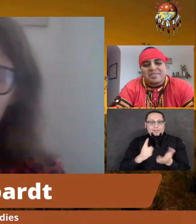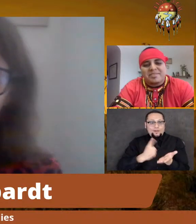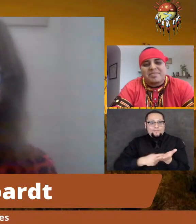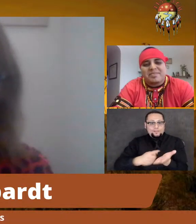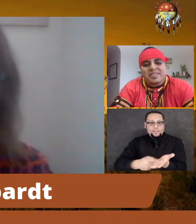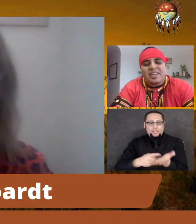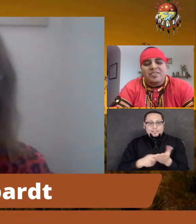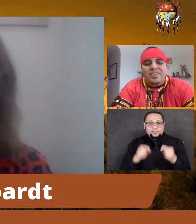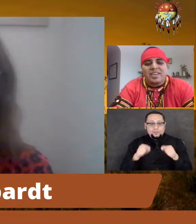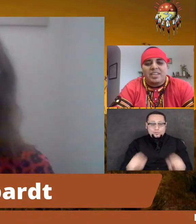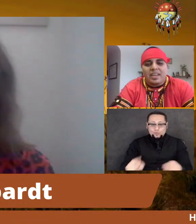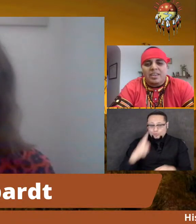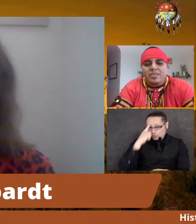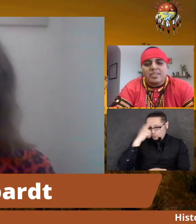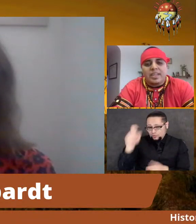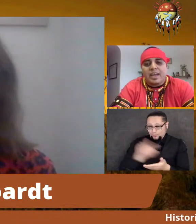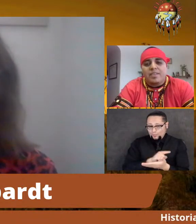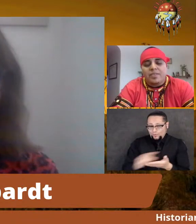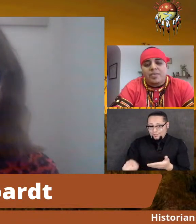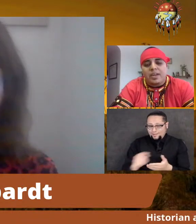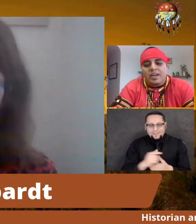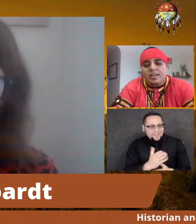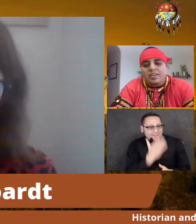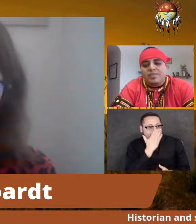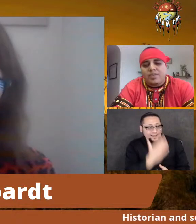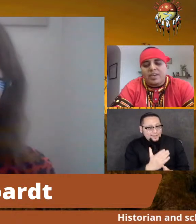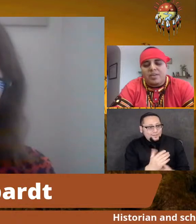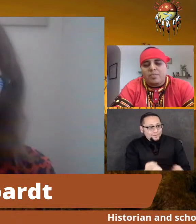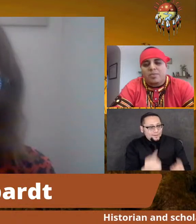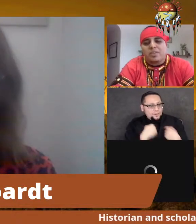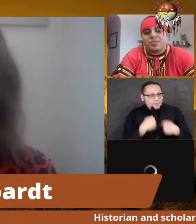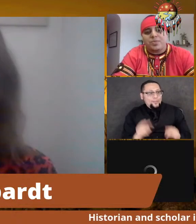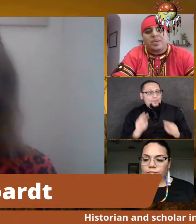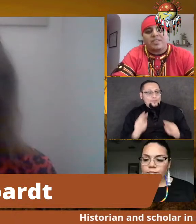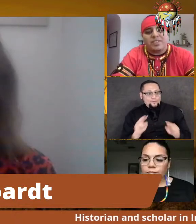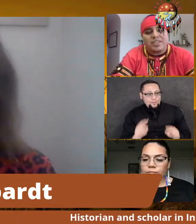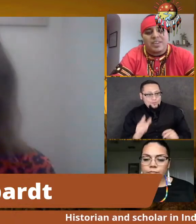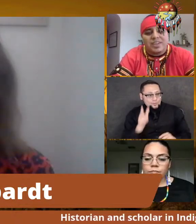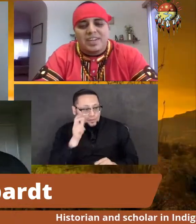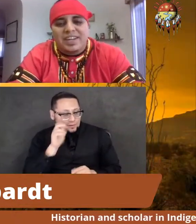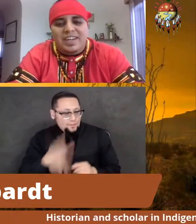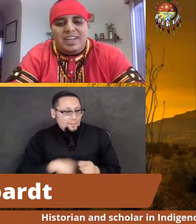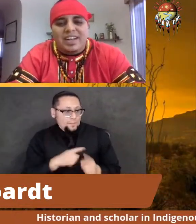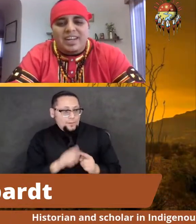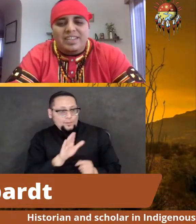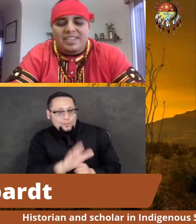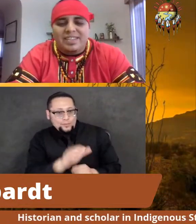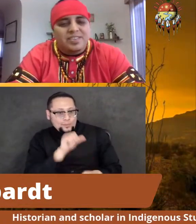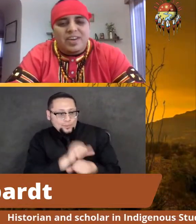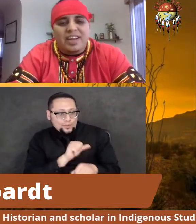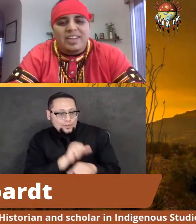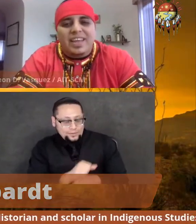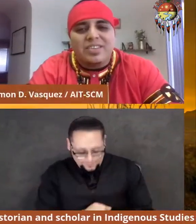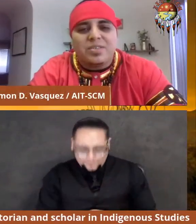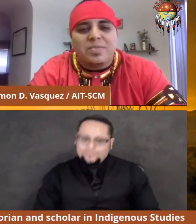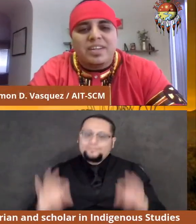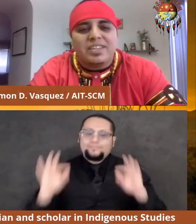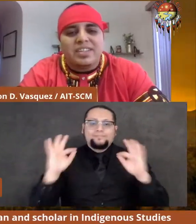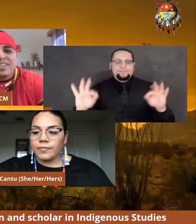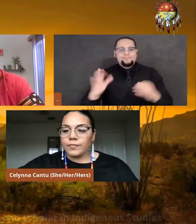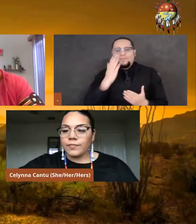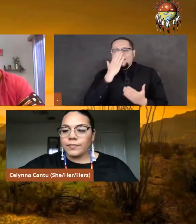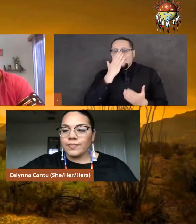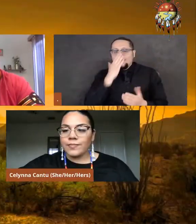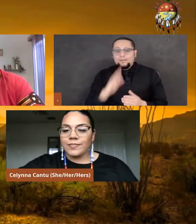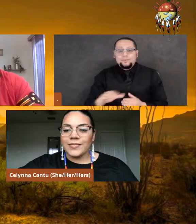Week. Definitely. Thank you. It's good to have you. Look forward to hearing more about your work for sure. This is great. Thank you so